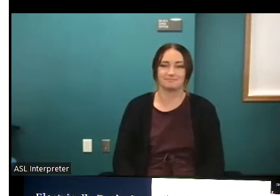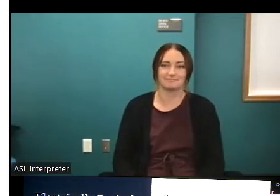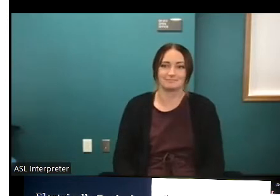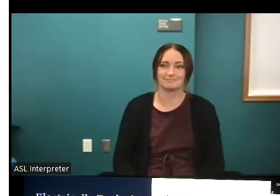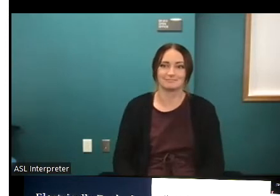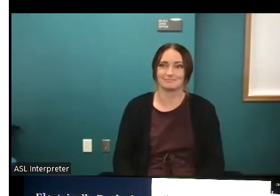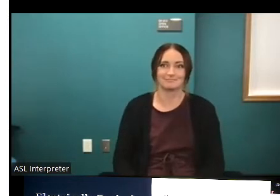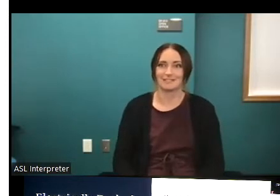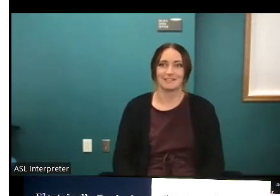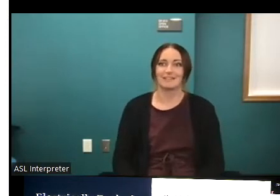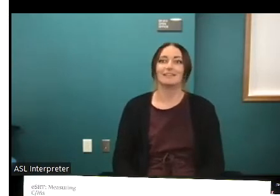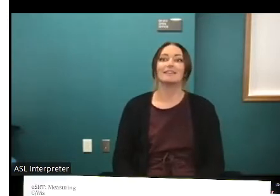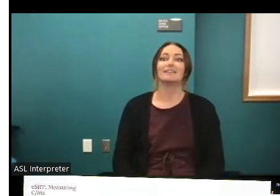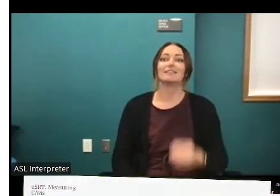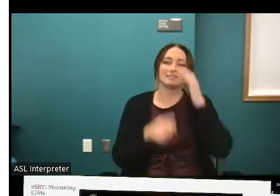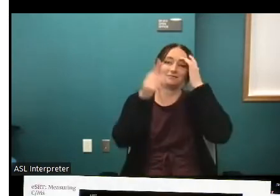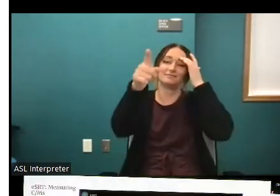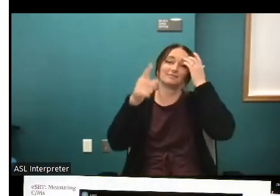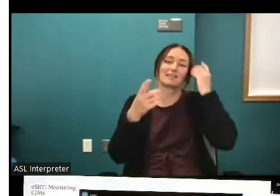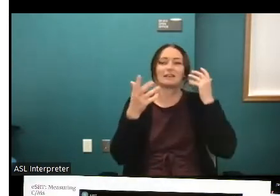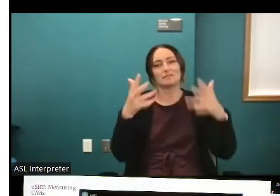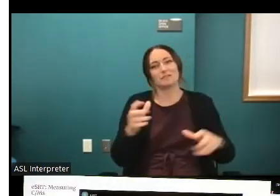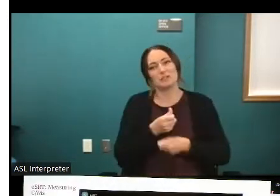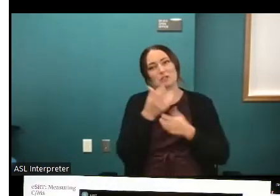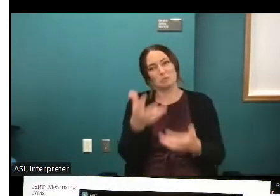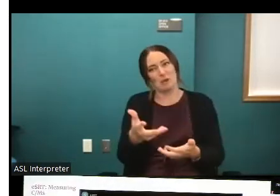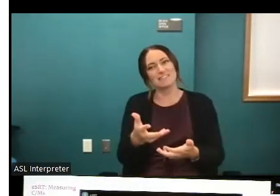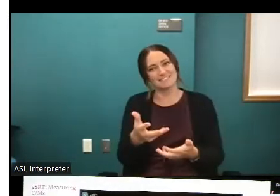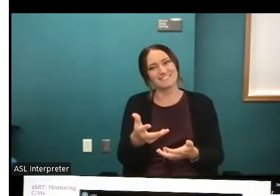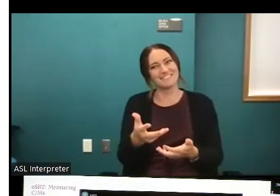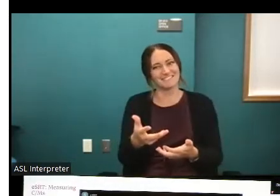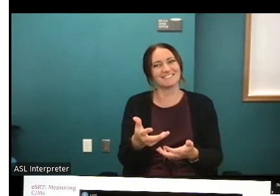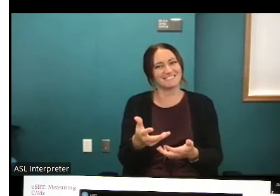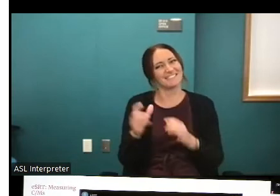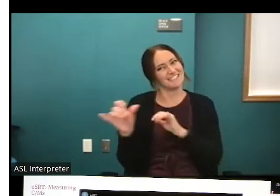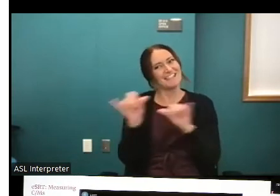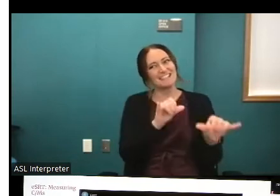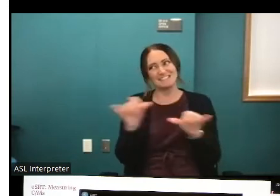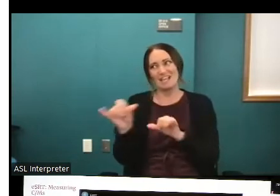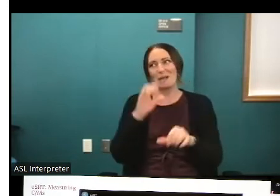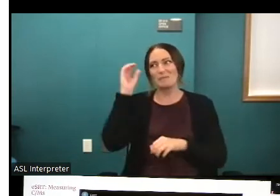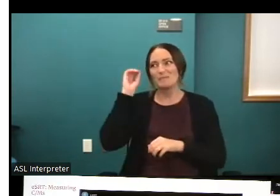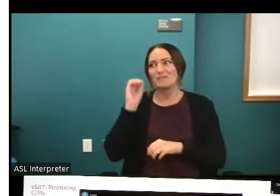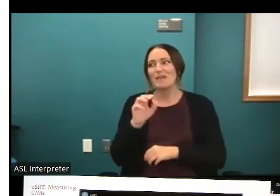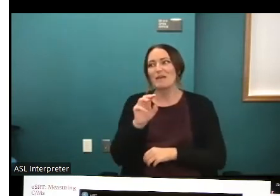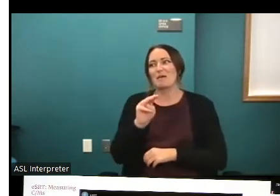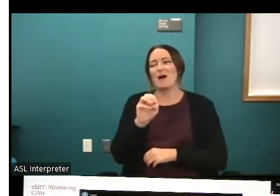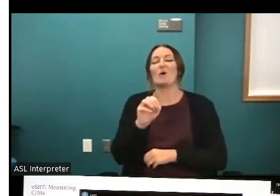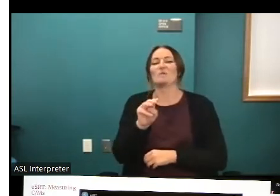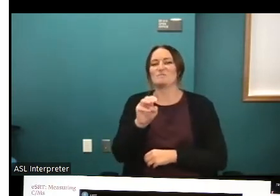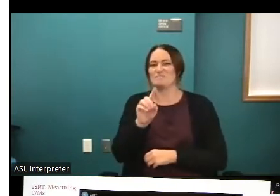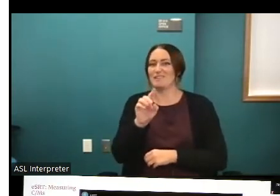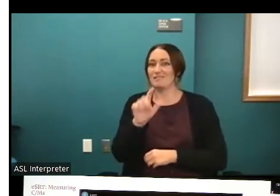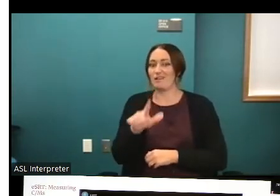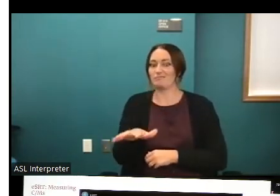It's not hidden anymore. Yeah, I think, I'm glad. I think we've got enough on video to